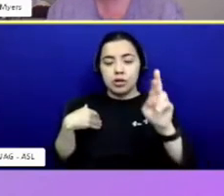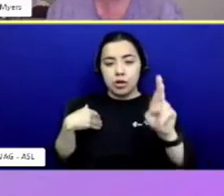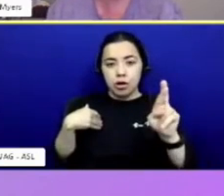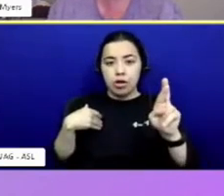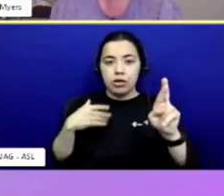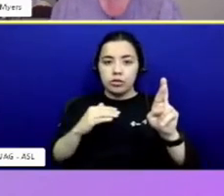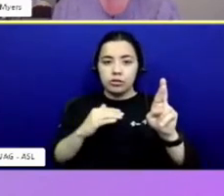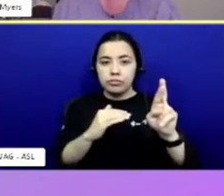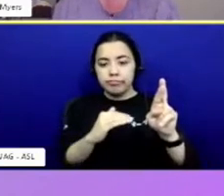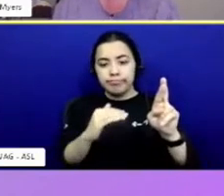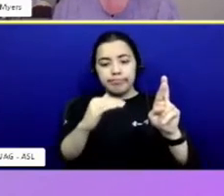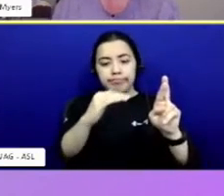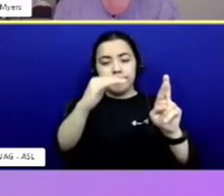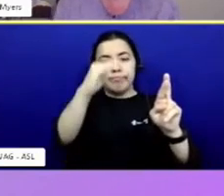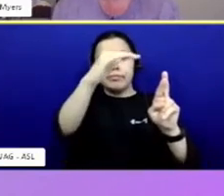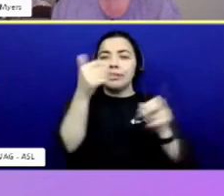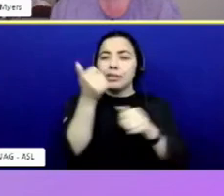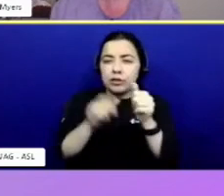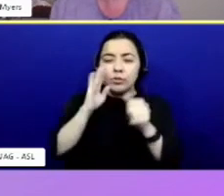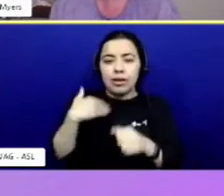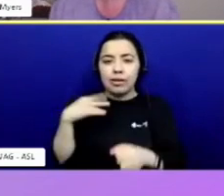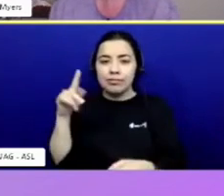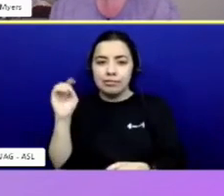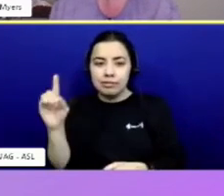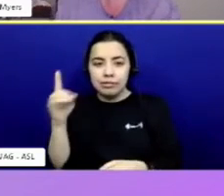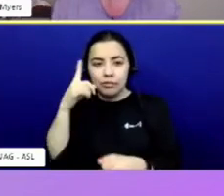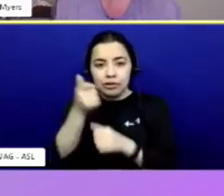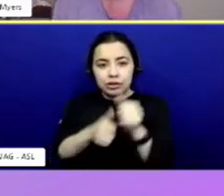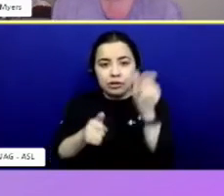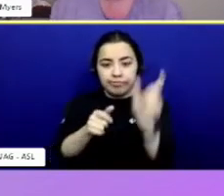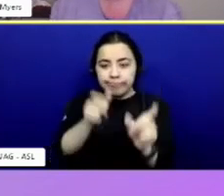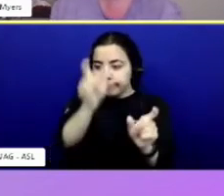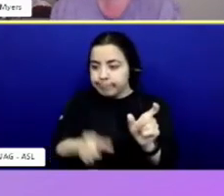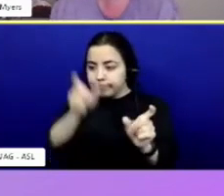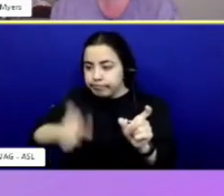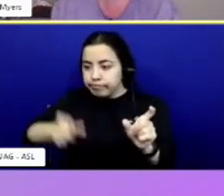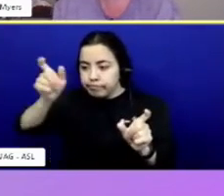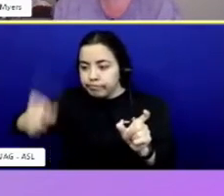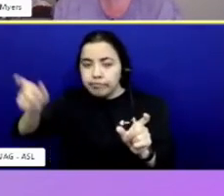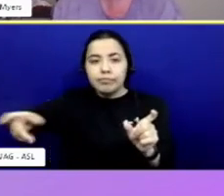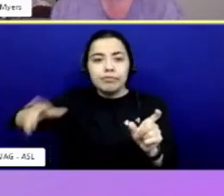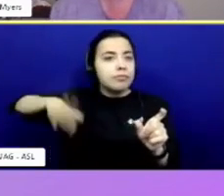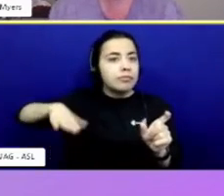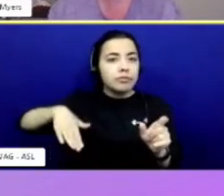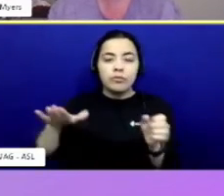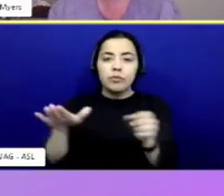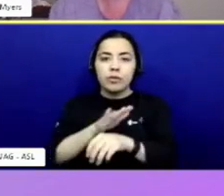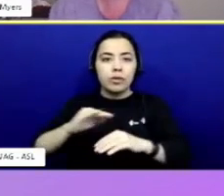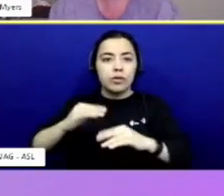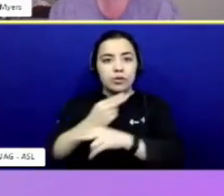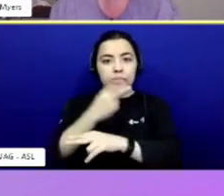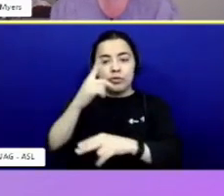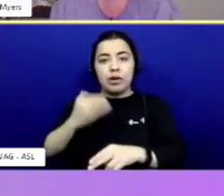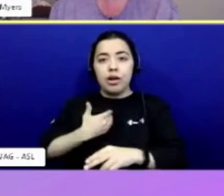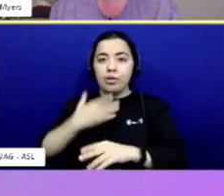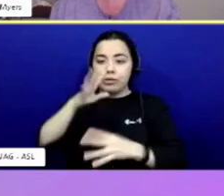have some TDs for each of the cells. We're not making full use of the table semantics that we